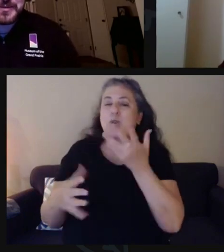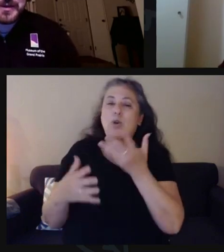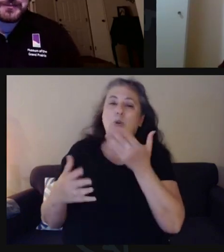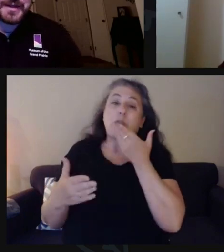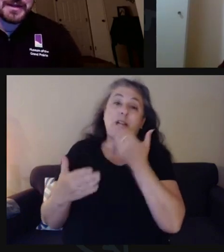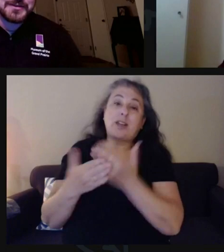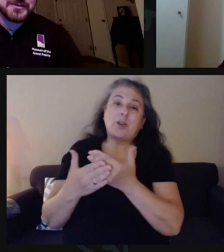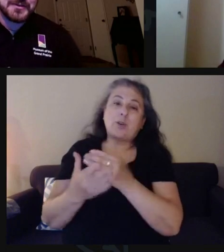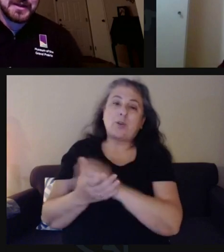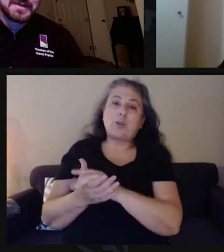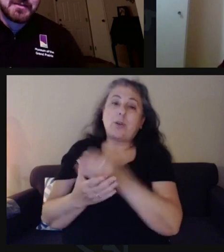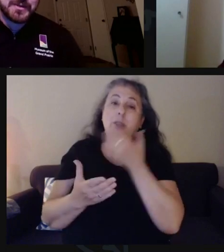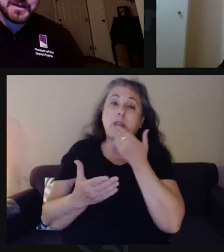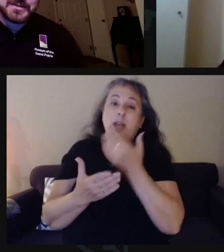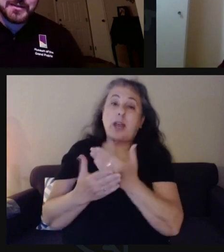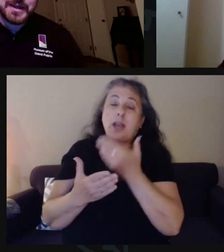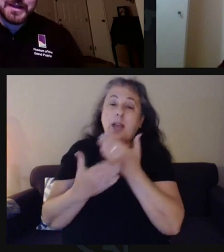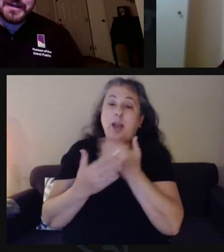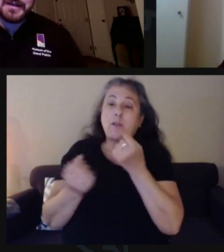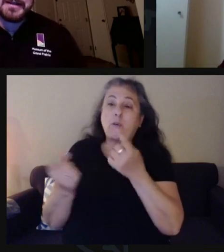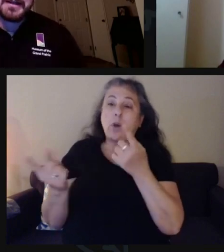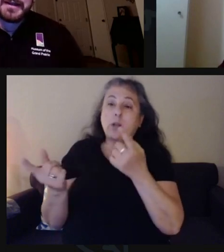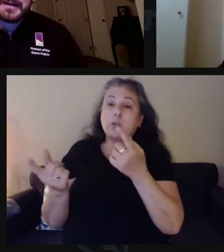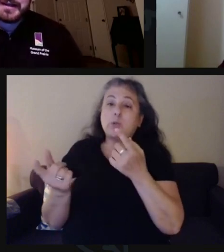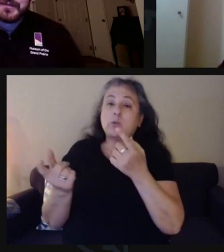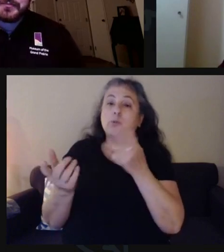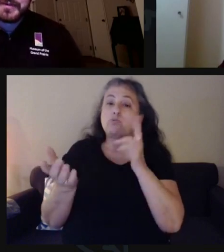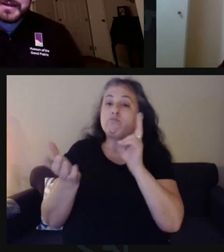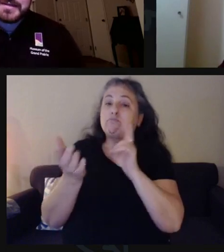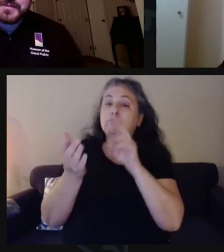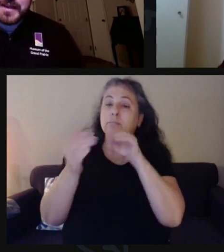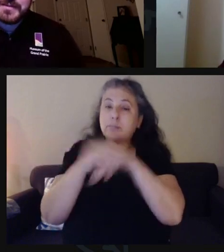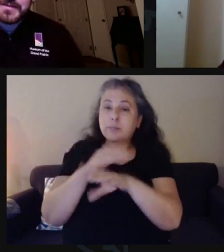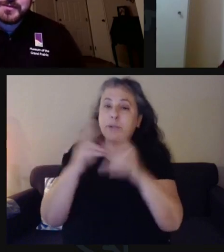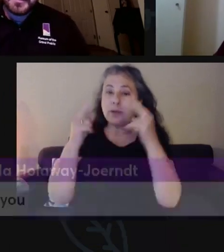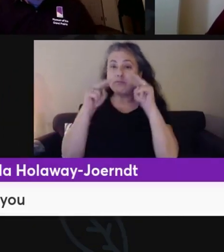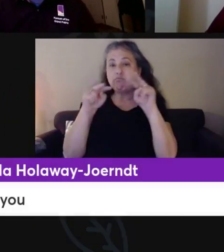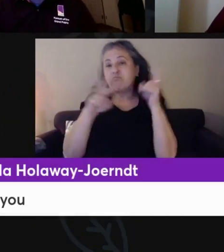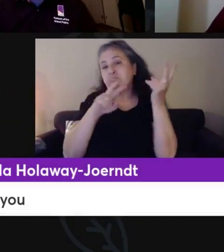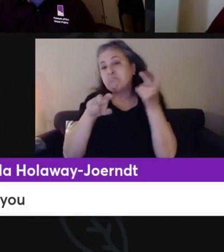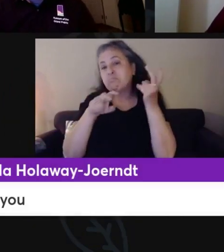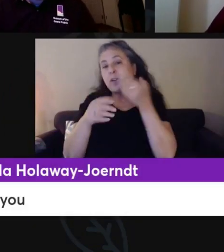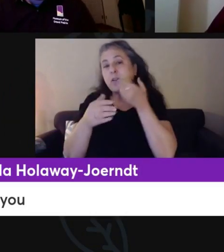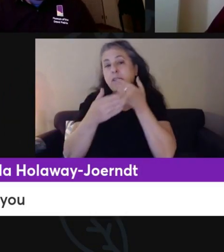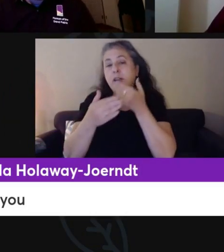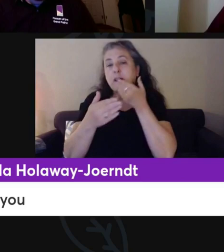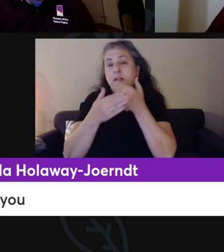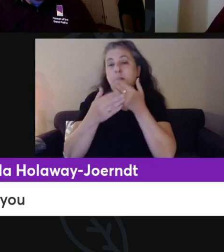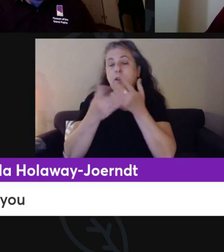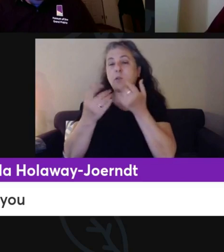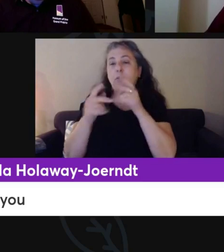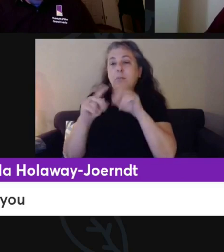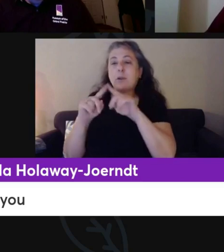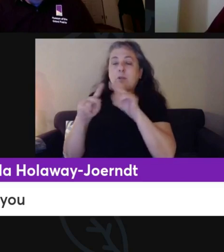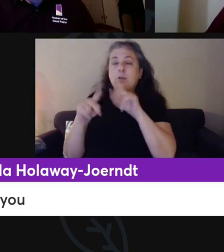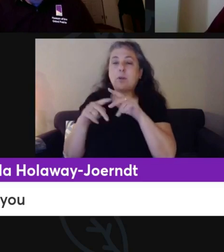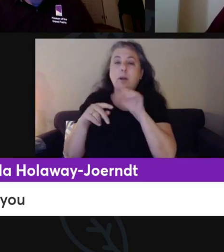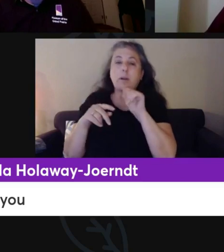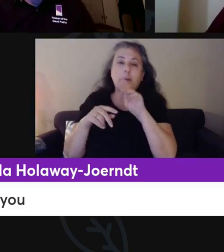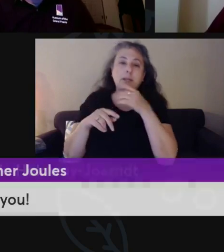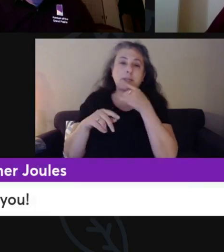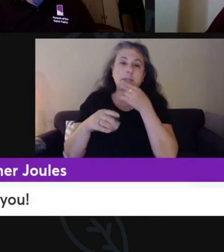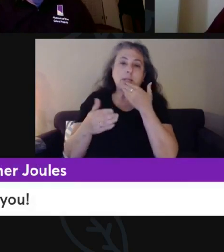thank you. Thank you to everybody tuning in. Getting some thank yous coming in from folks as well. Amanda says thank